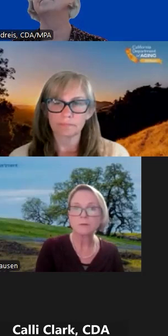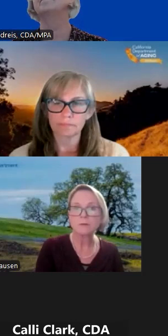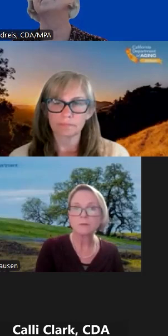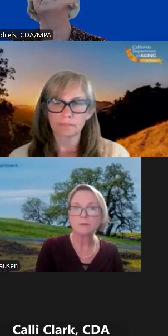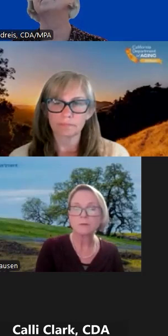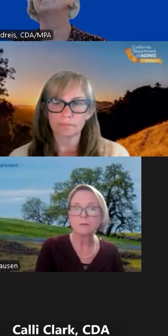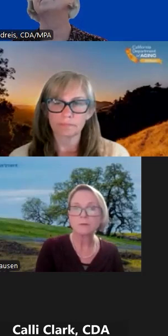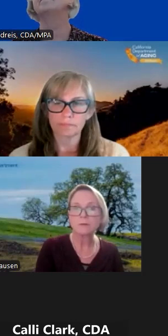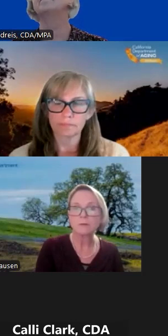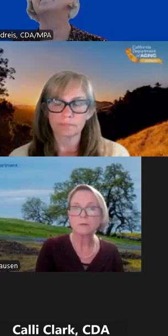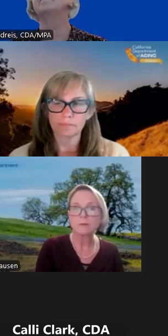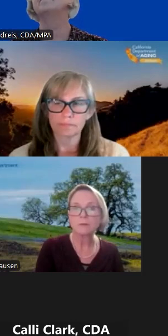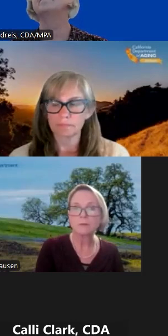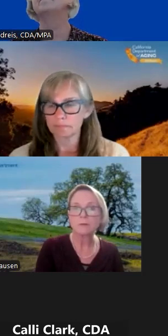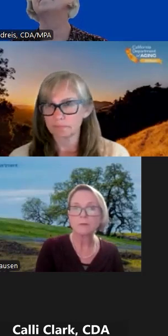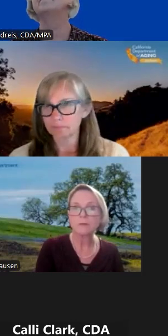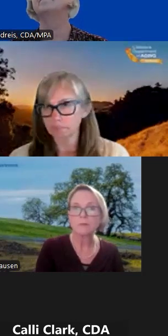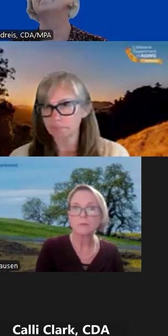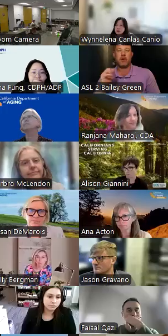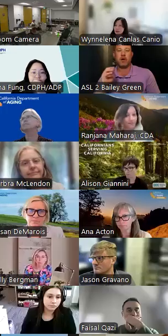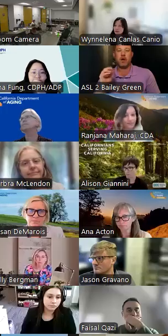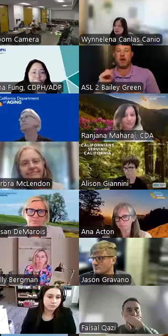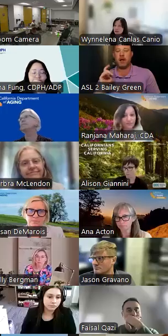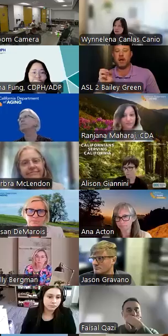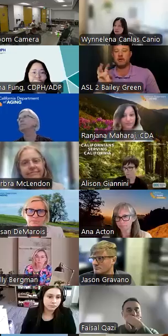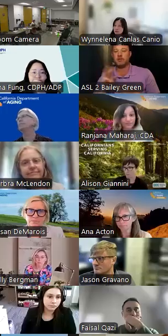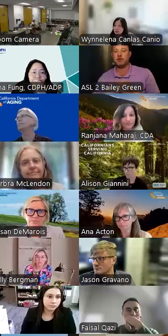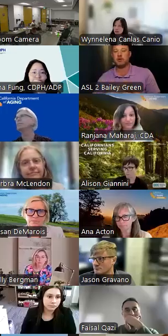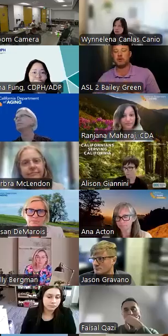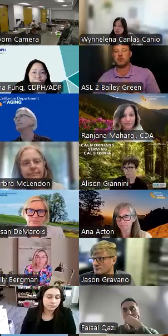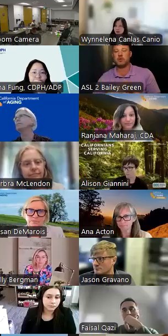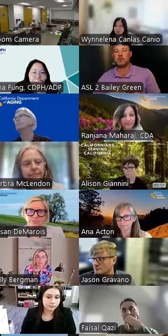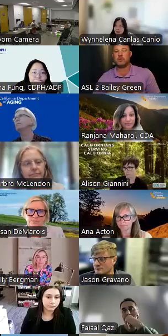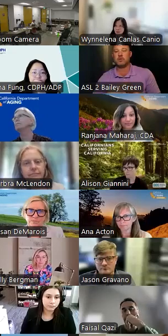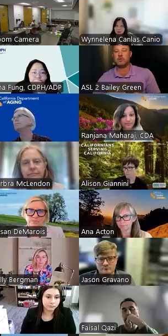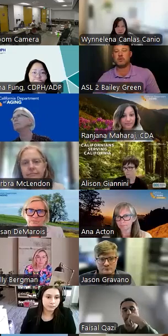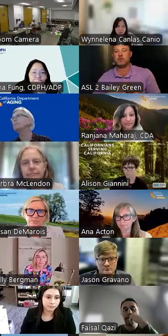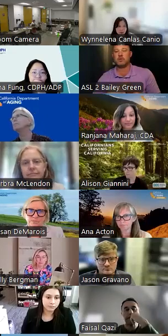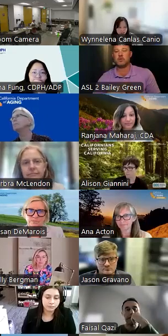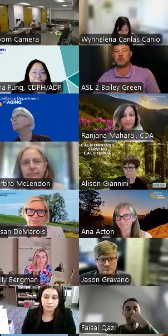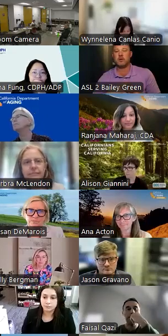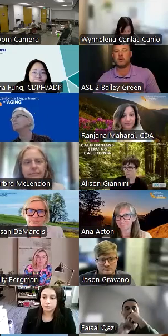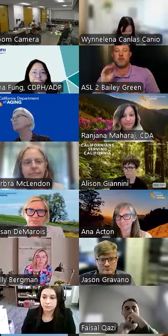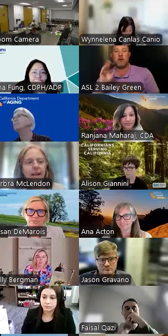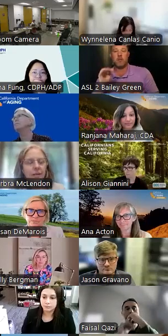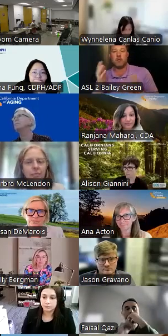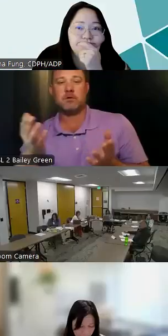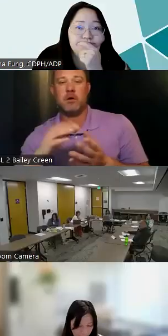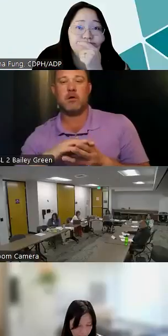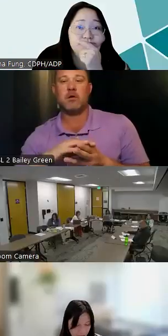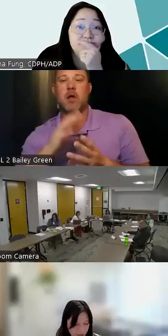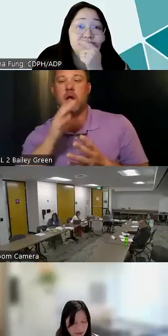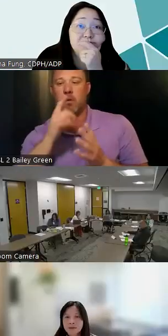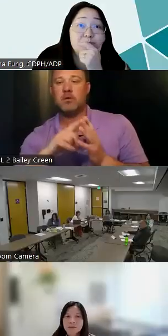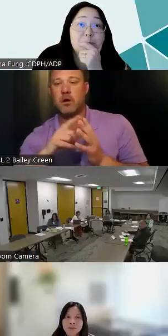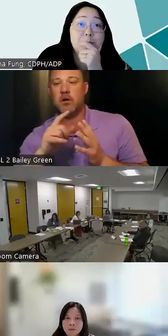update. Barbara and Andrew. I don't know if Andrew's here, but I think Barbara will start. I will start. I